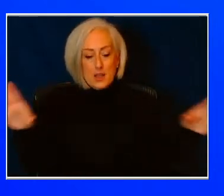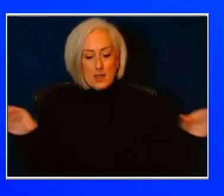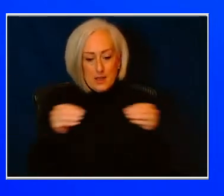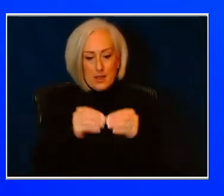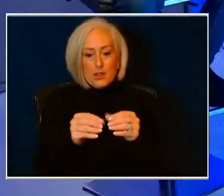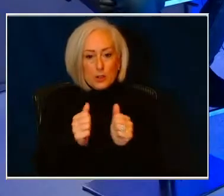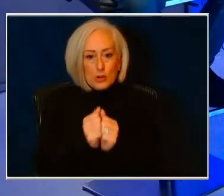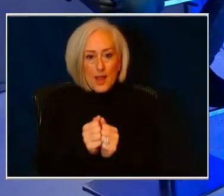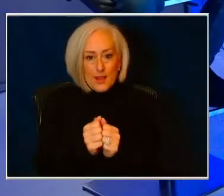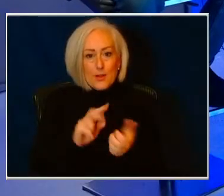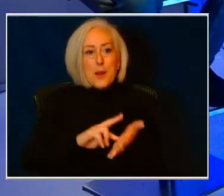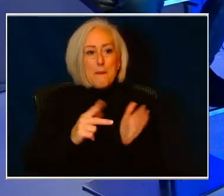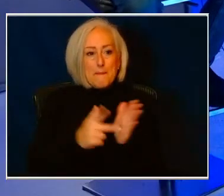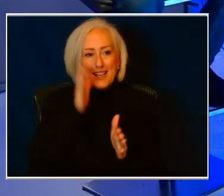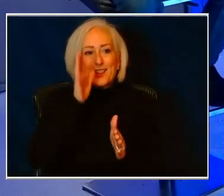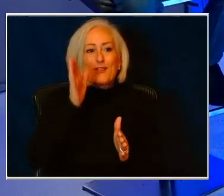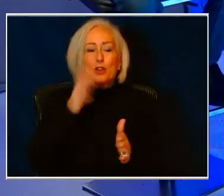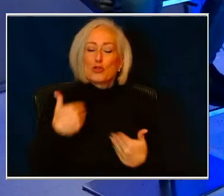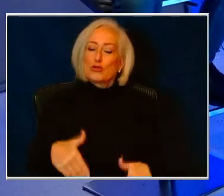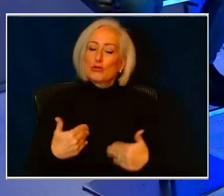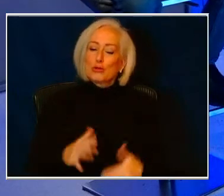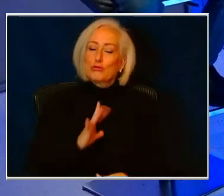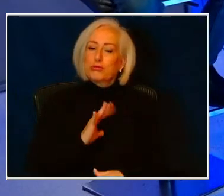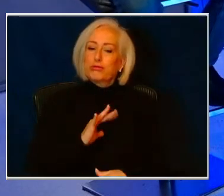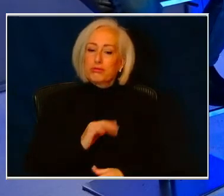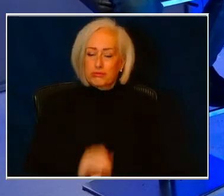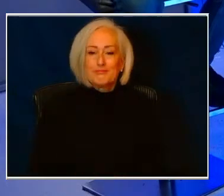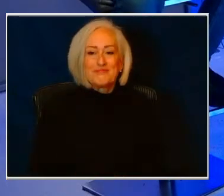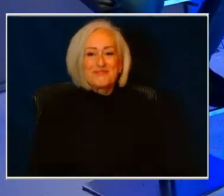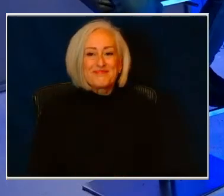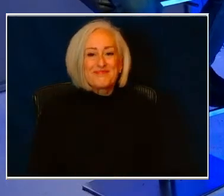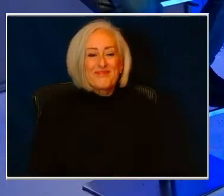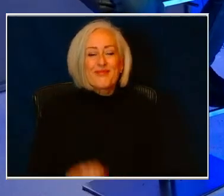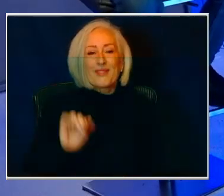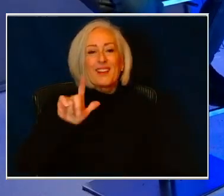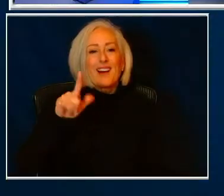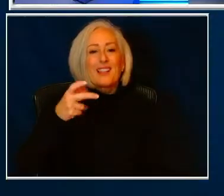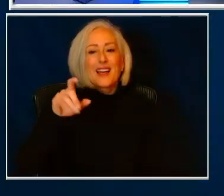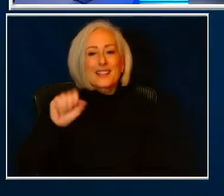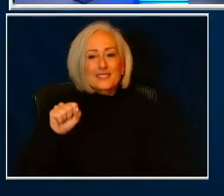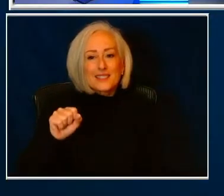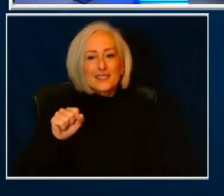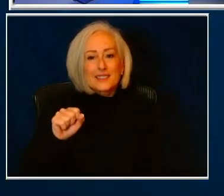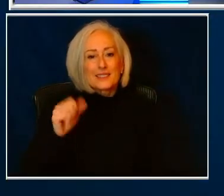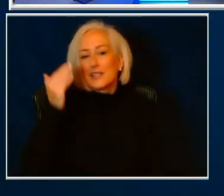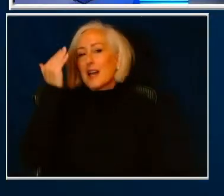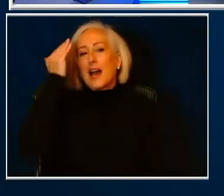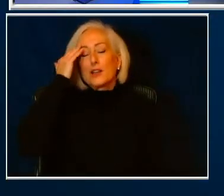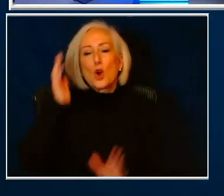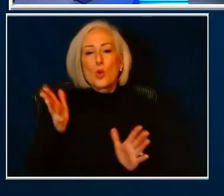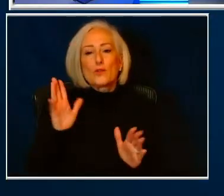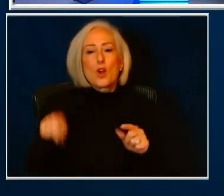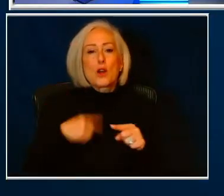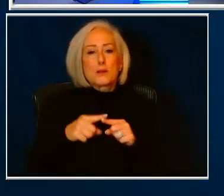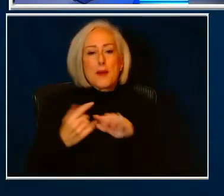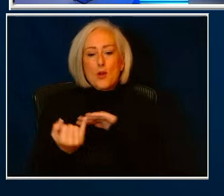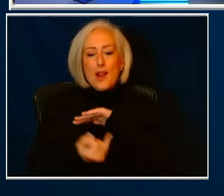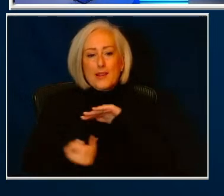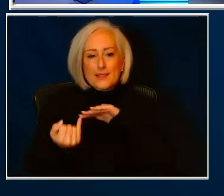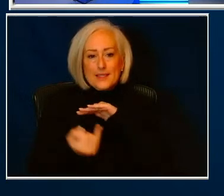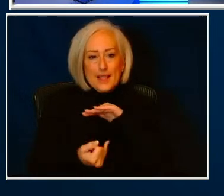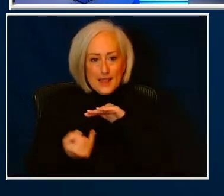encouraging. Alexis, I want to talk to you about something else. And we've talked about this when it comes to isolation and